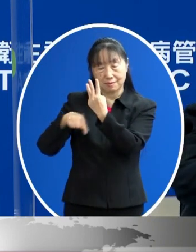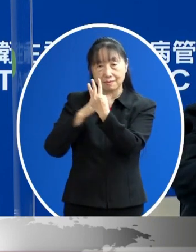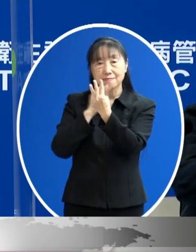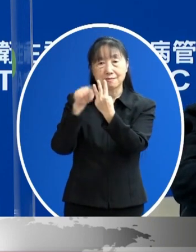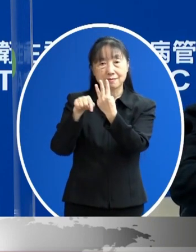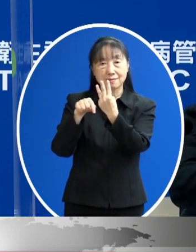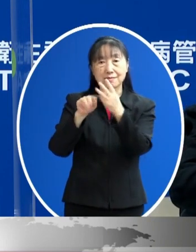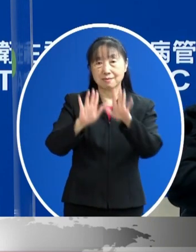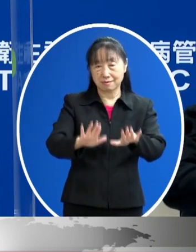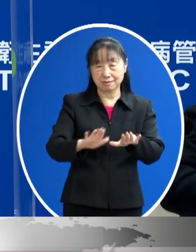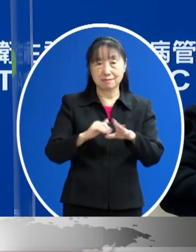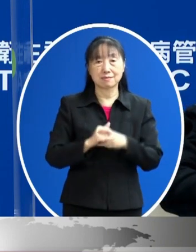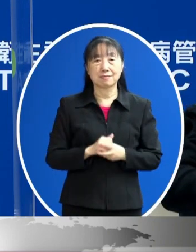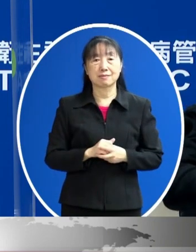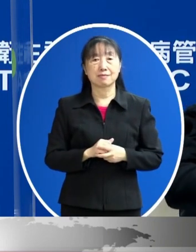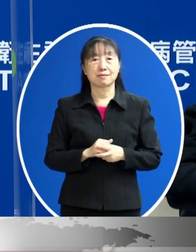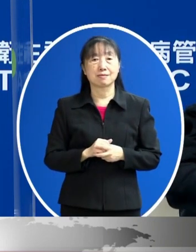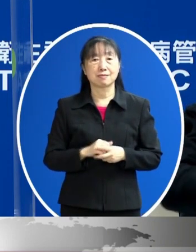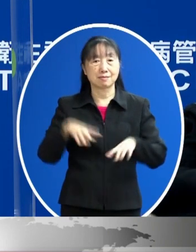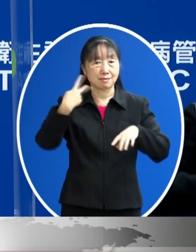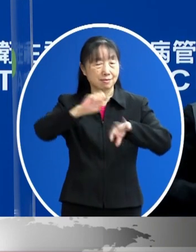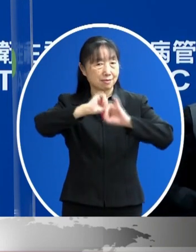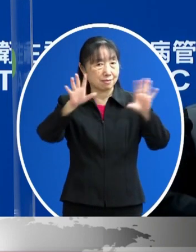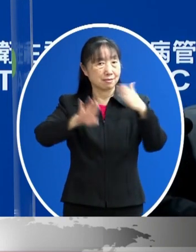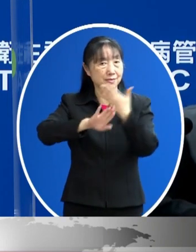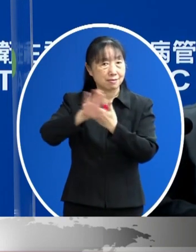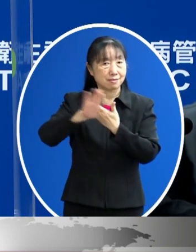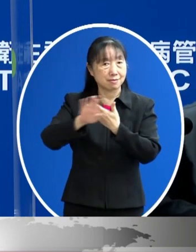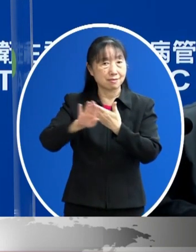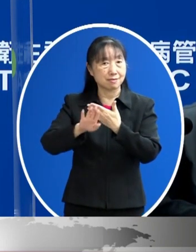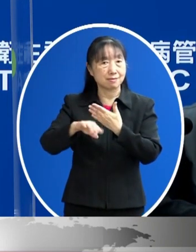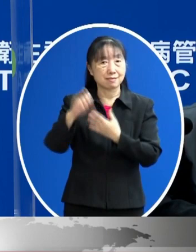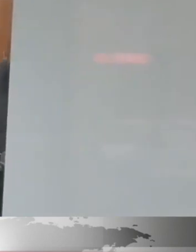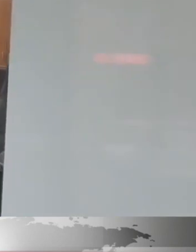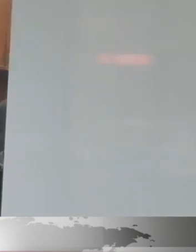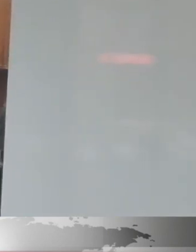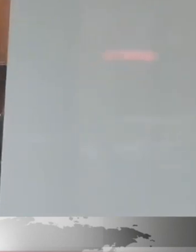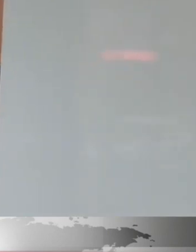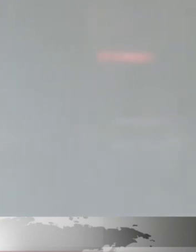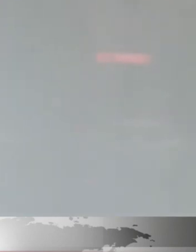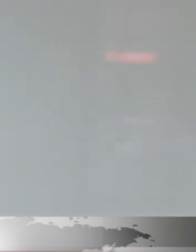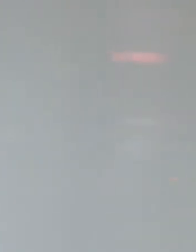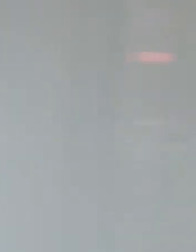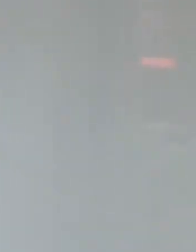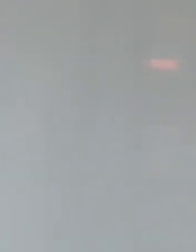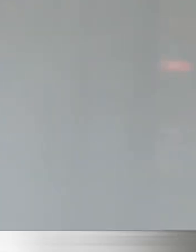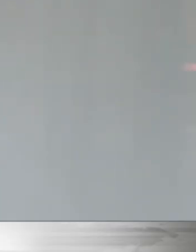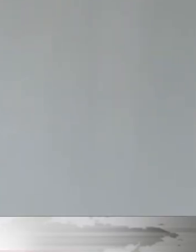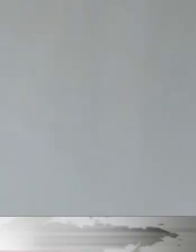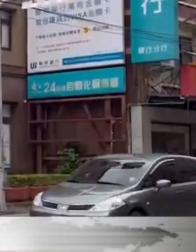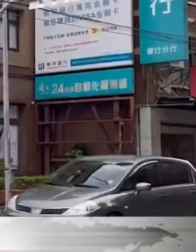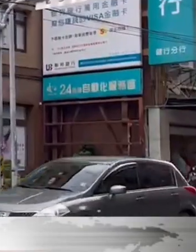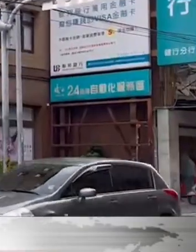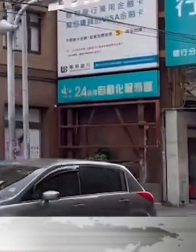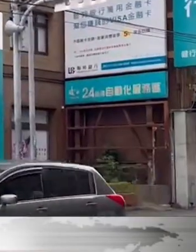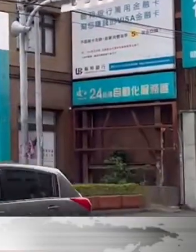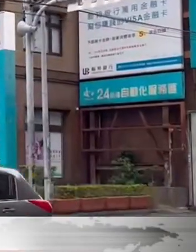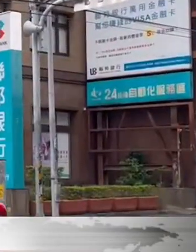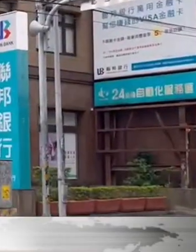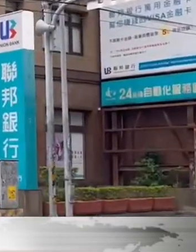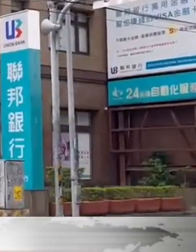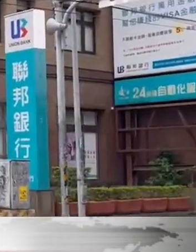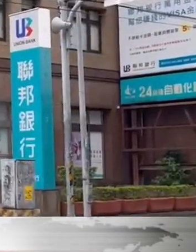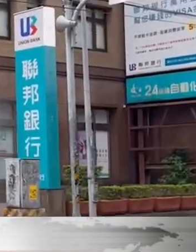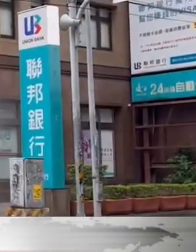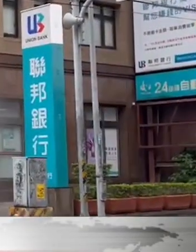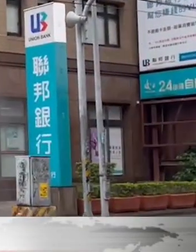things. This strain's high transmissibility makes it very hard to stop it with just one approach. The bank and its surroundings have been disinfected, and